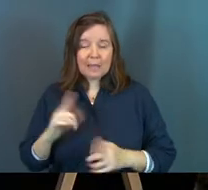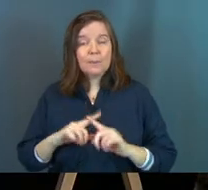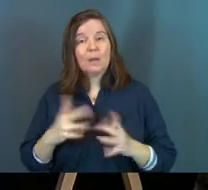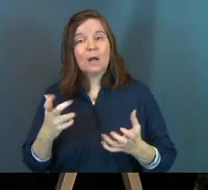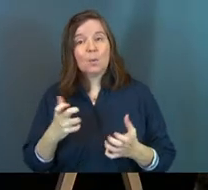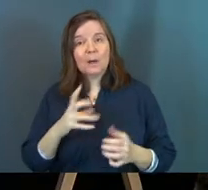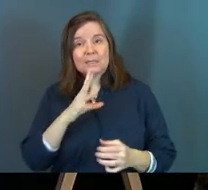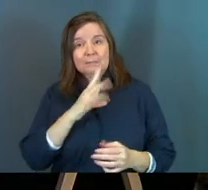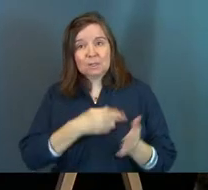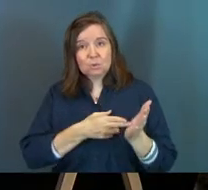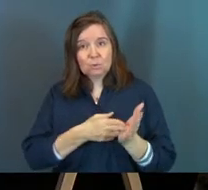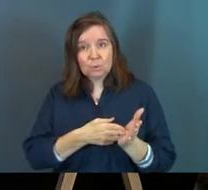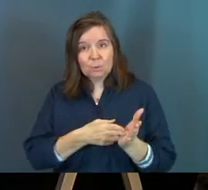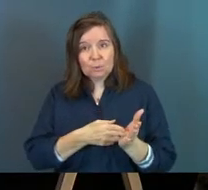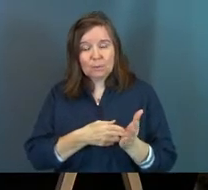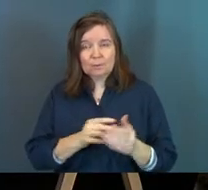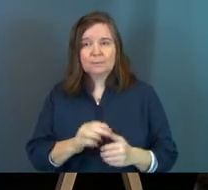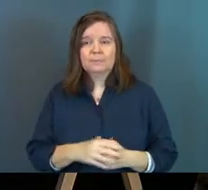I do want to speak the truth.